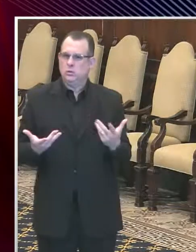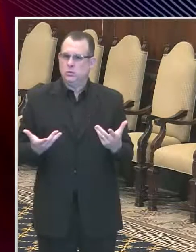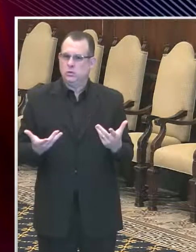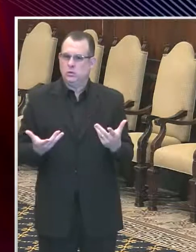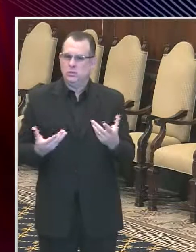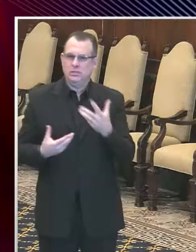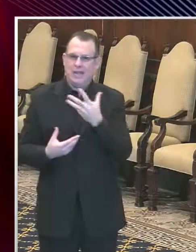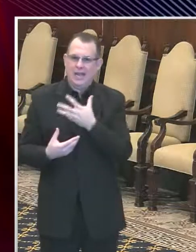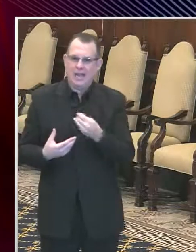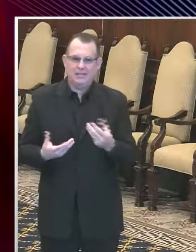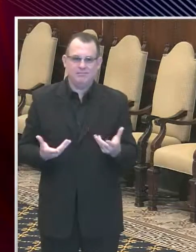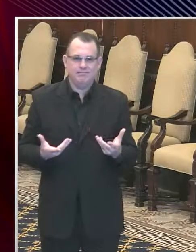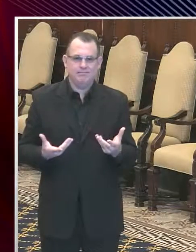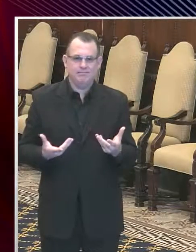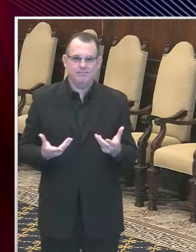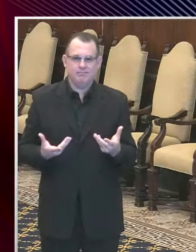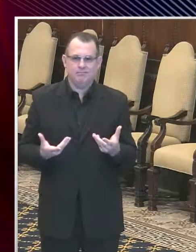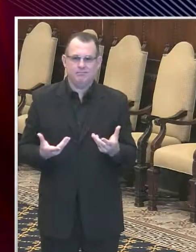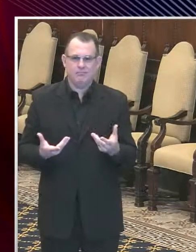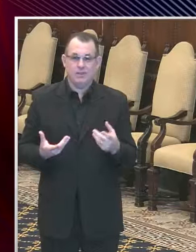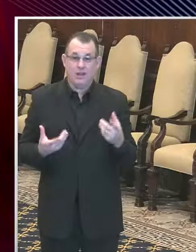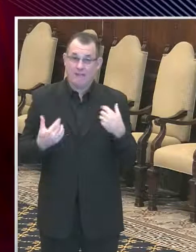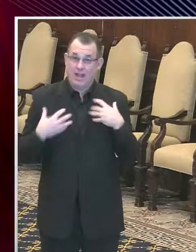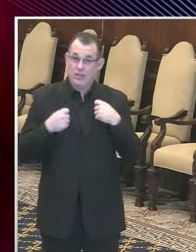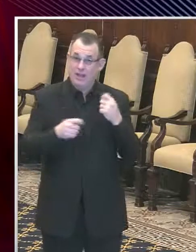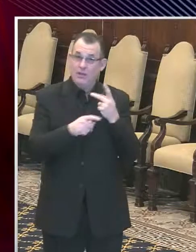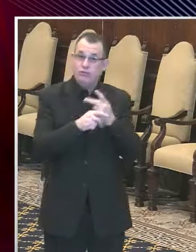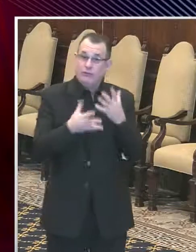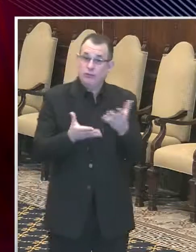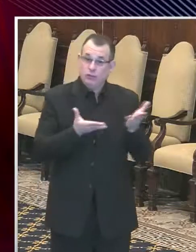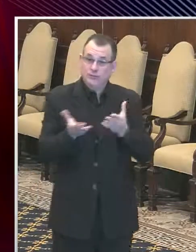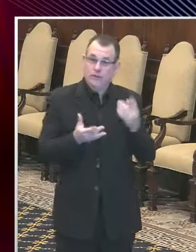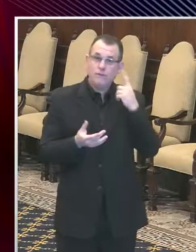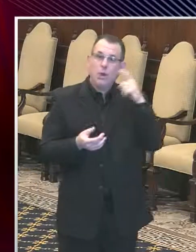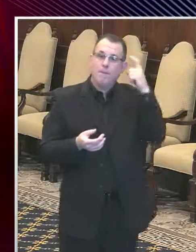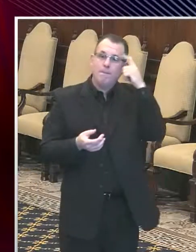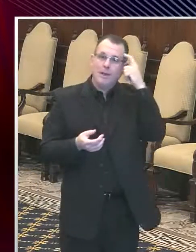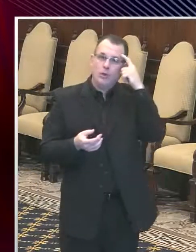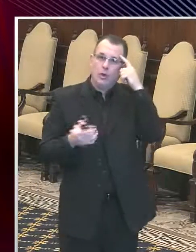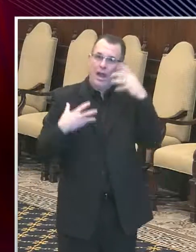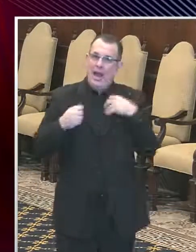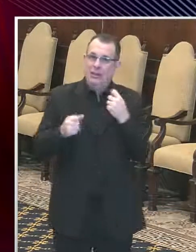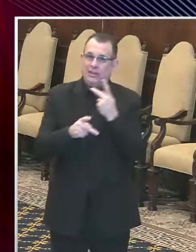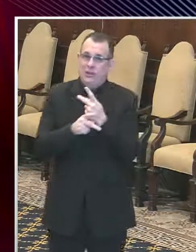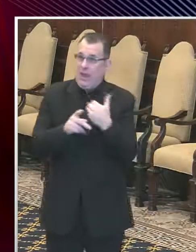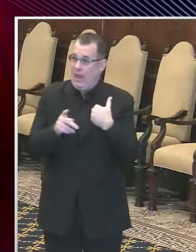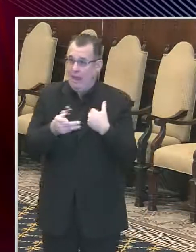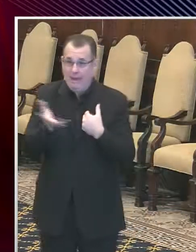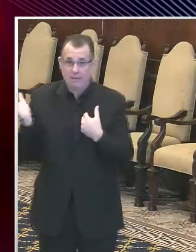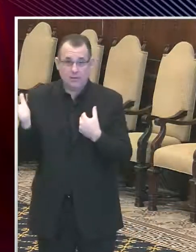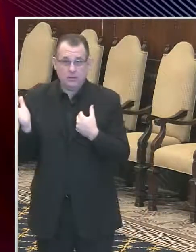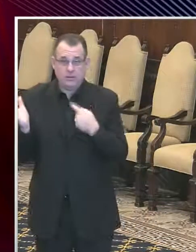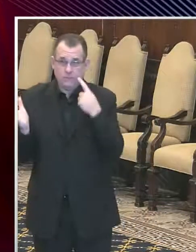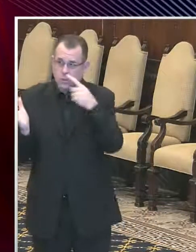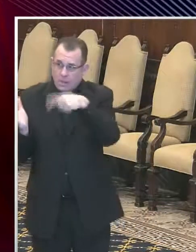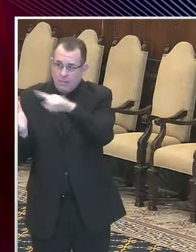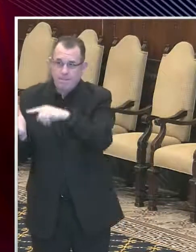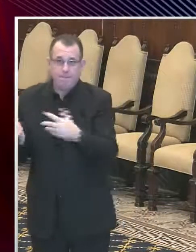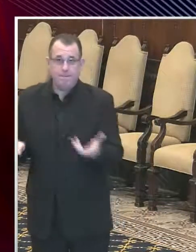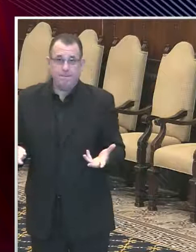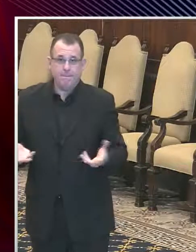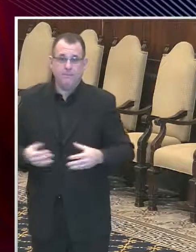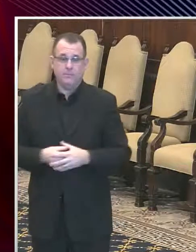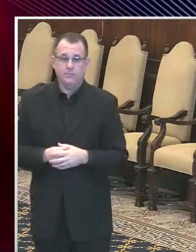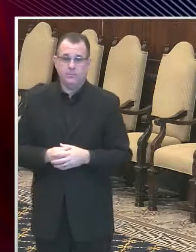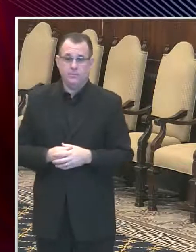there healthcare services being, mental health care services being provided for those people? I think this